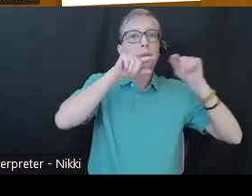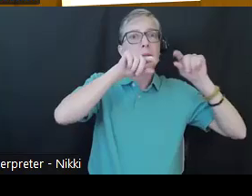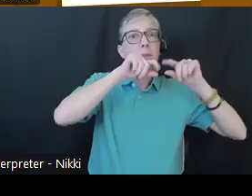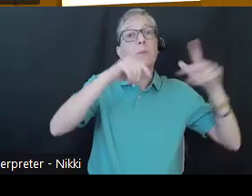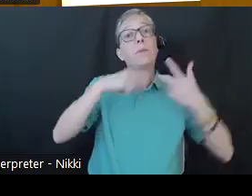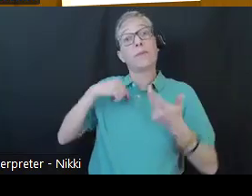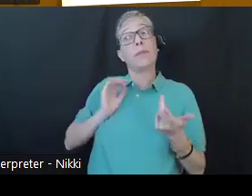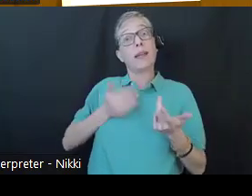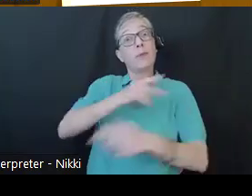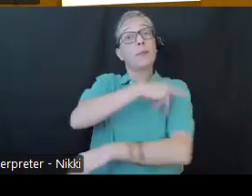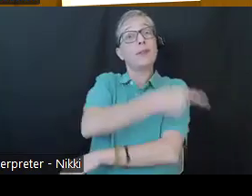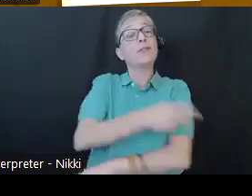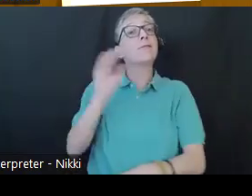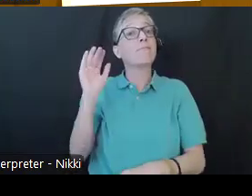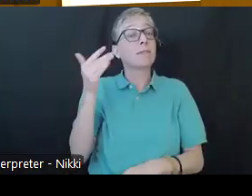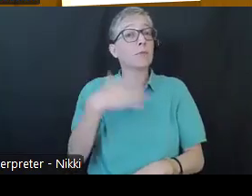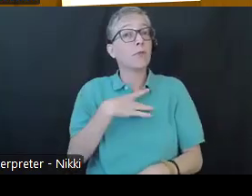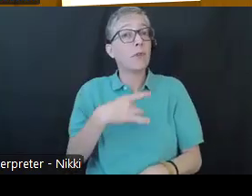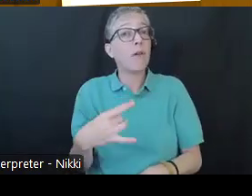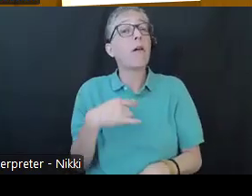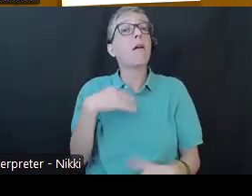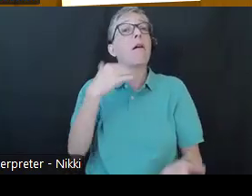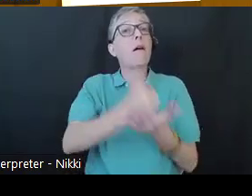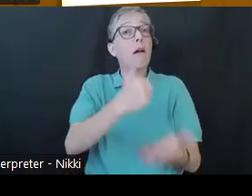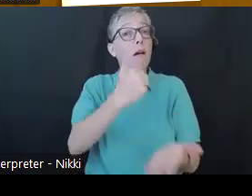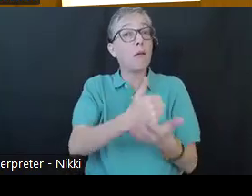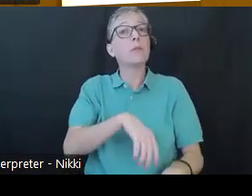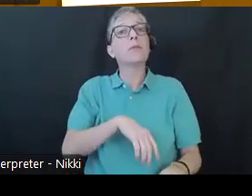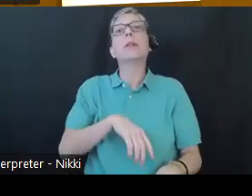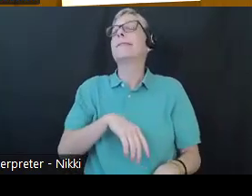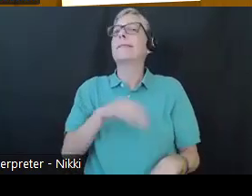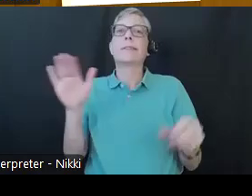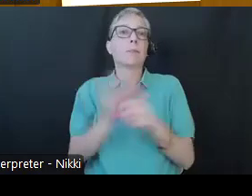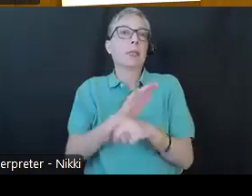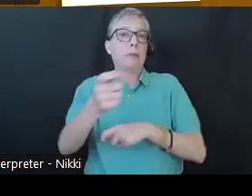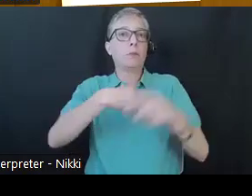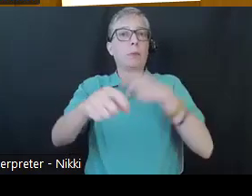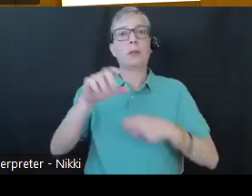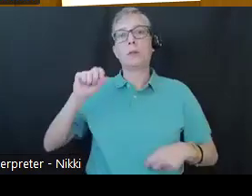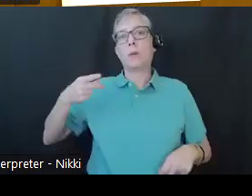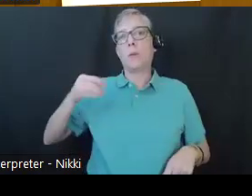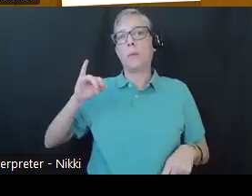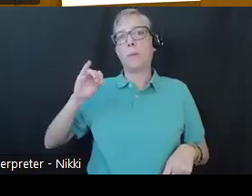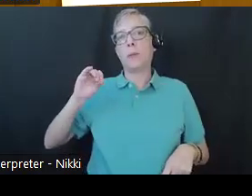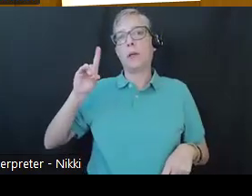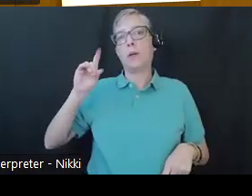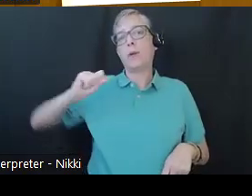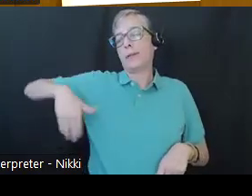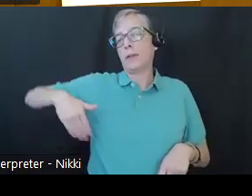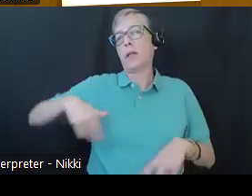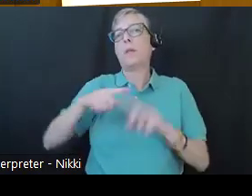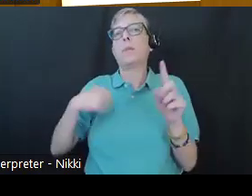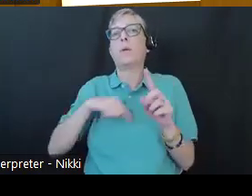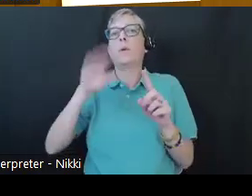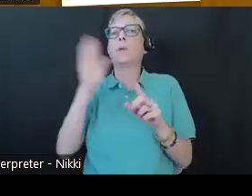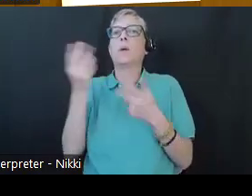hasn't obviously completely replaced opioids, but it's something that we're going to continue to look at. I'm always